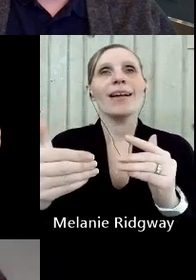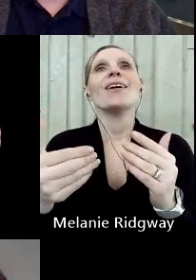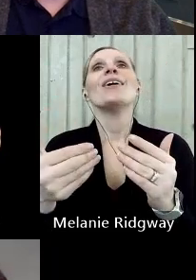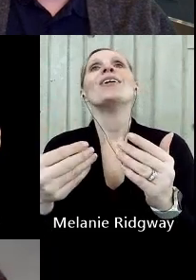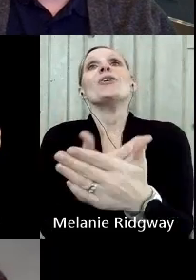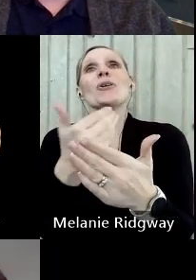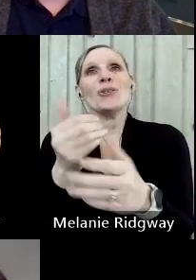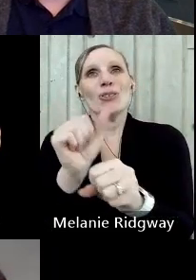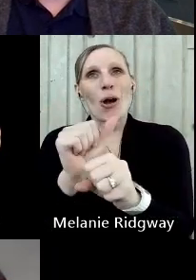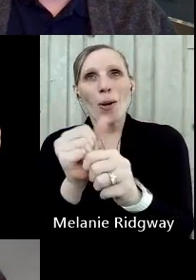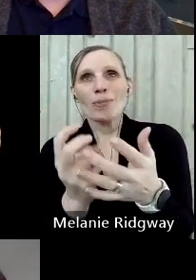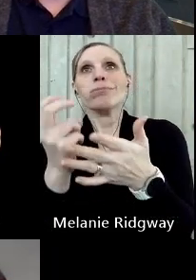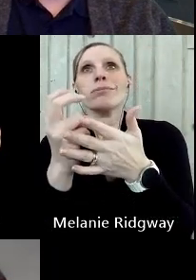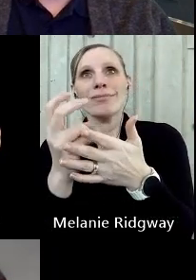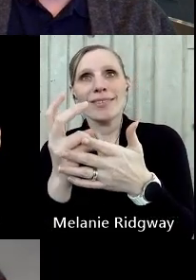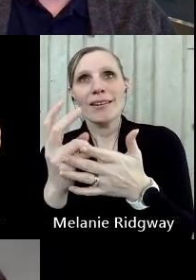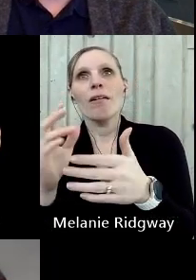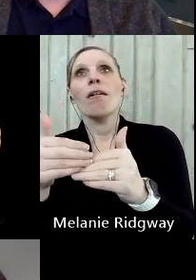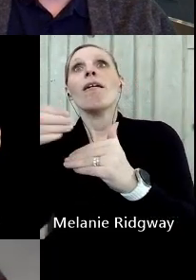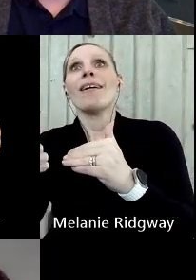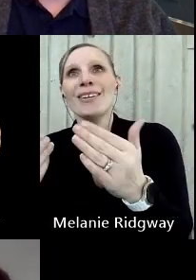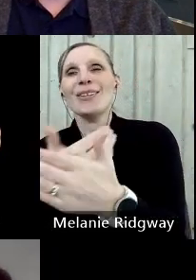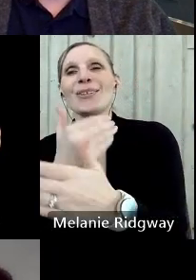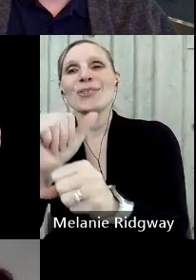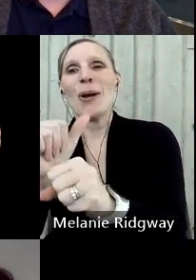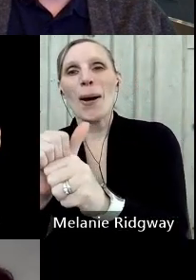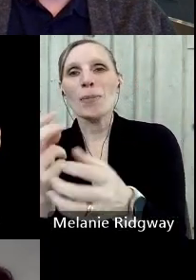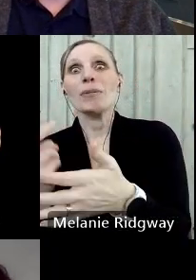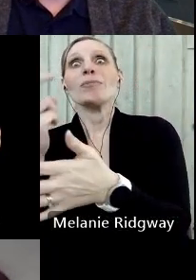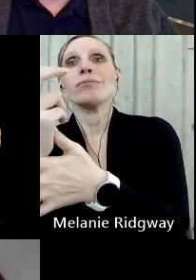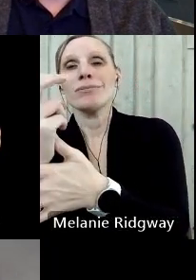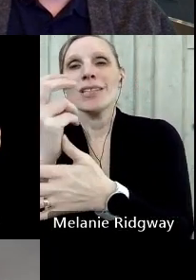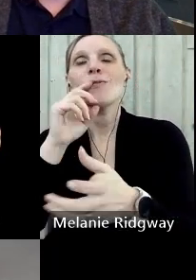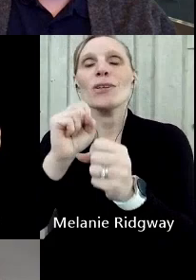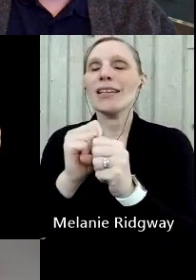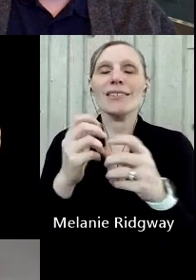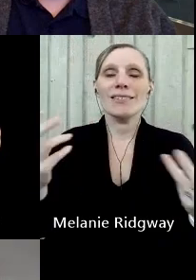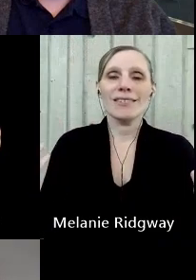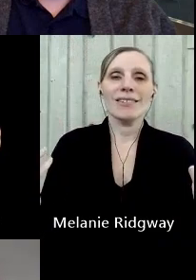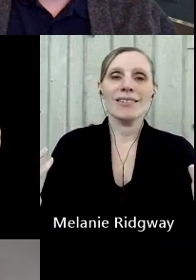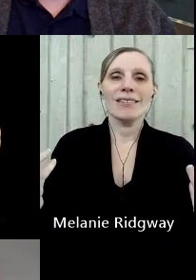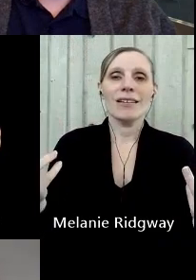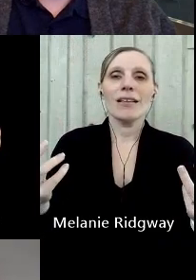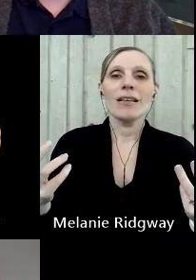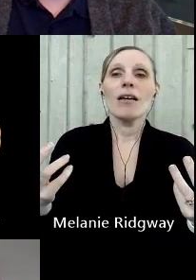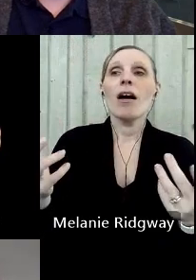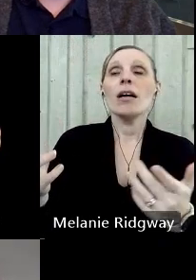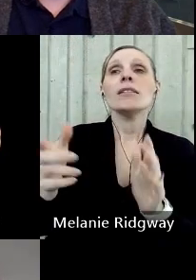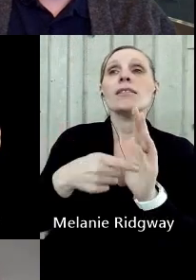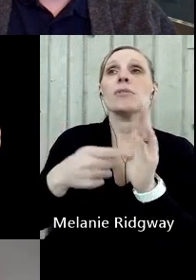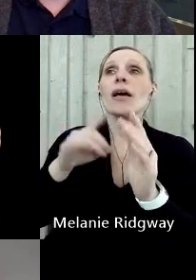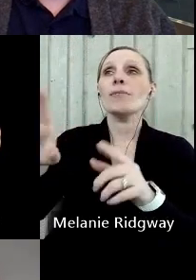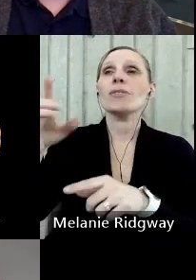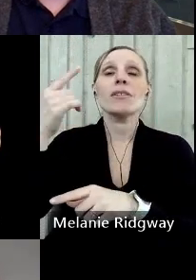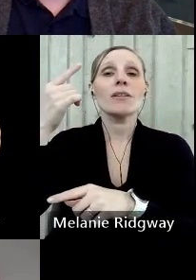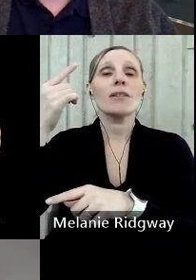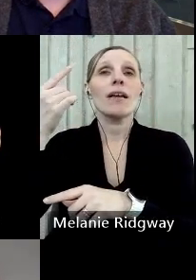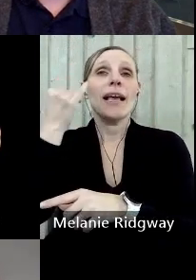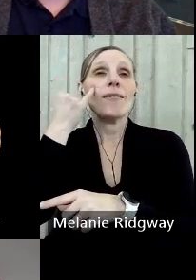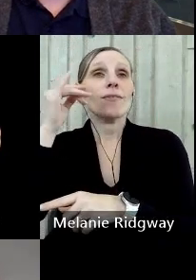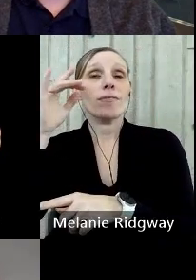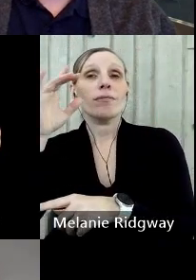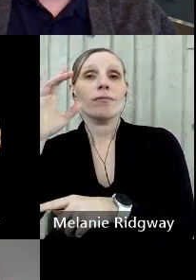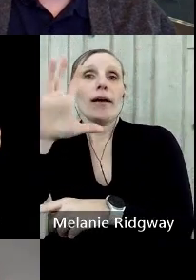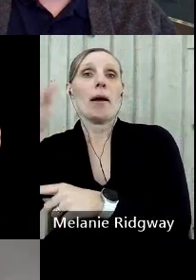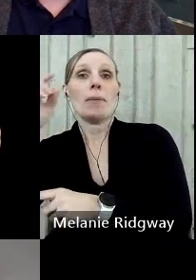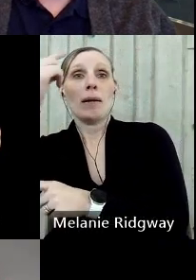some employers like individuals who don't have experience, because that means they don't have any bad habits. Mm. So at the end